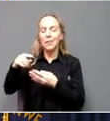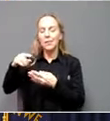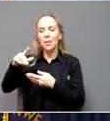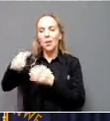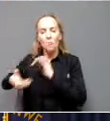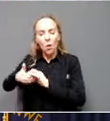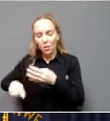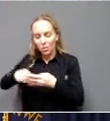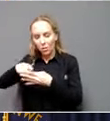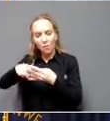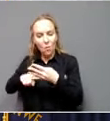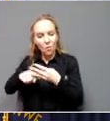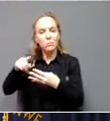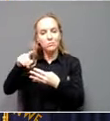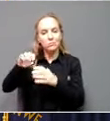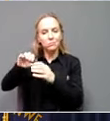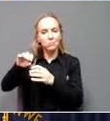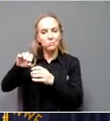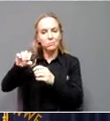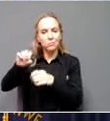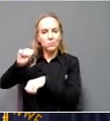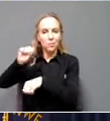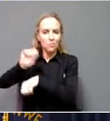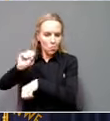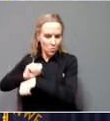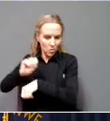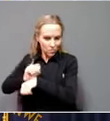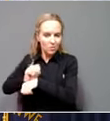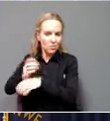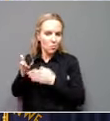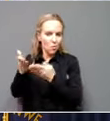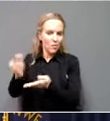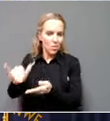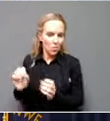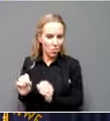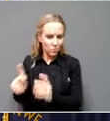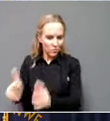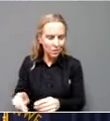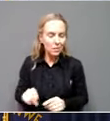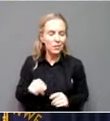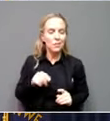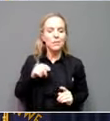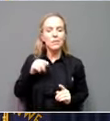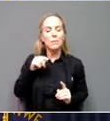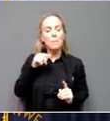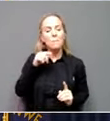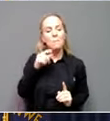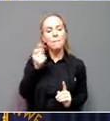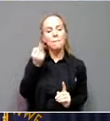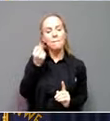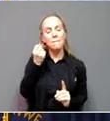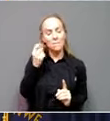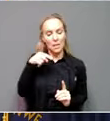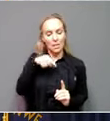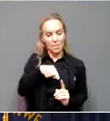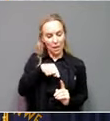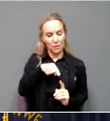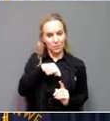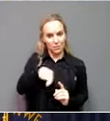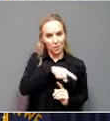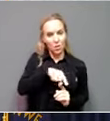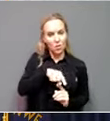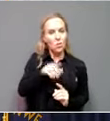these graduating seniors as possible, and in the course of their employment to provide all types